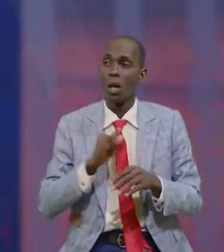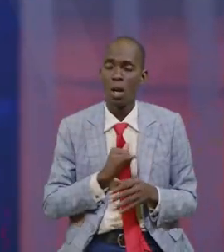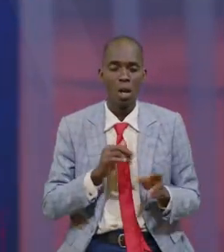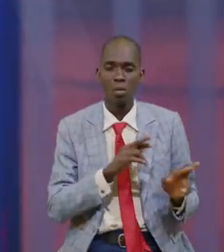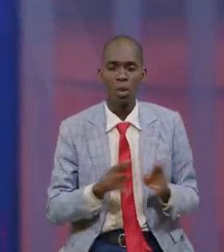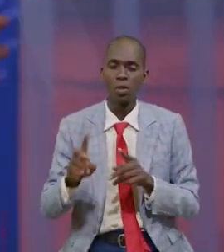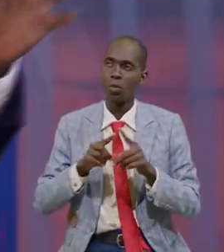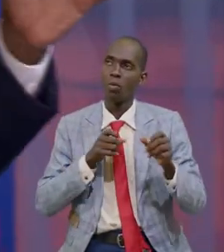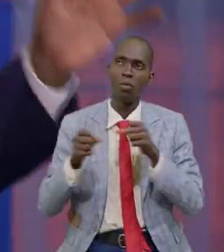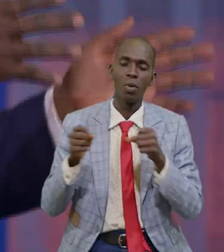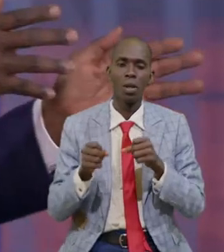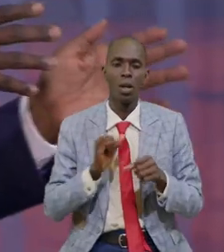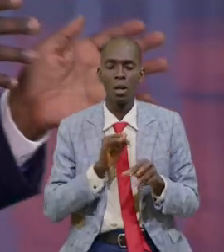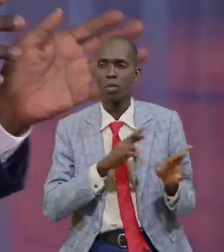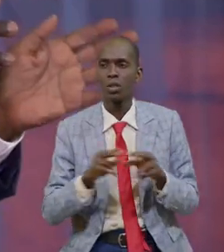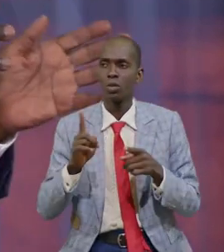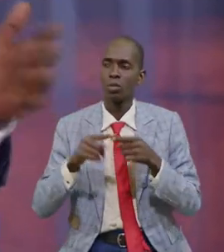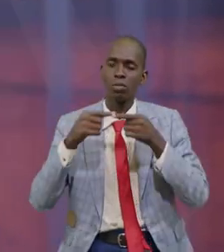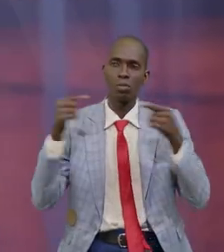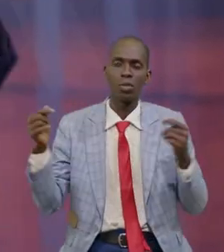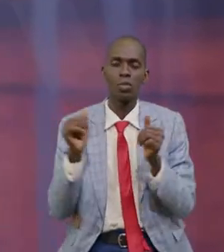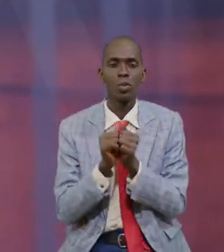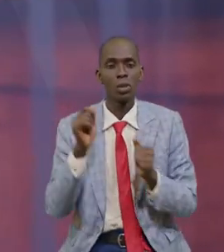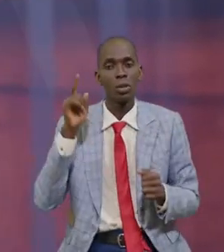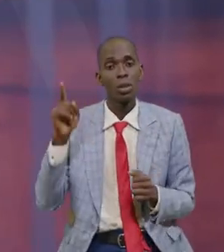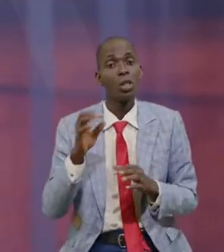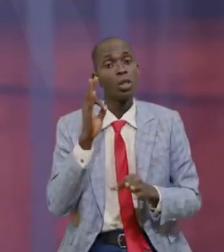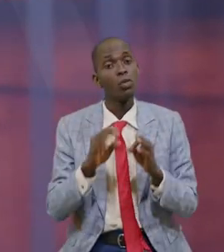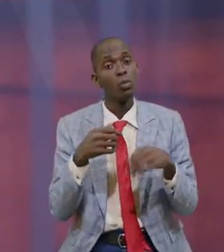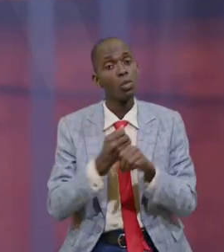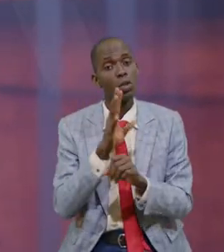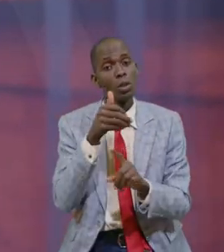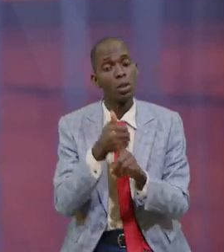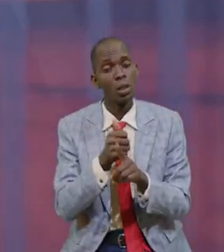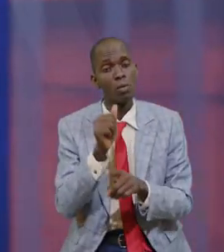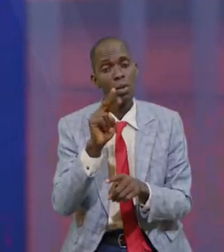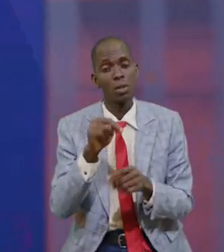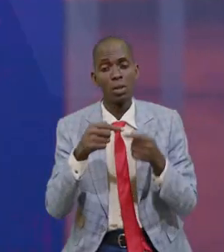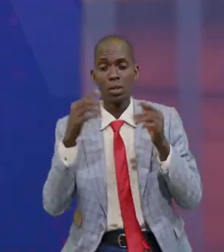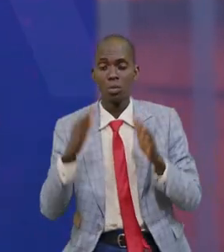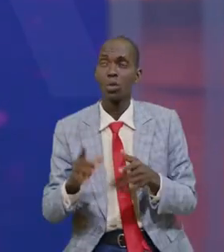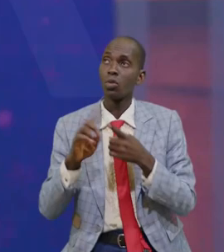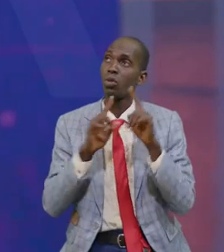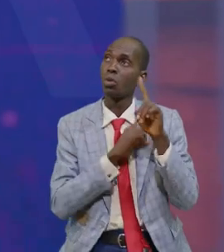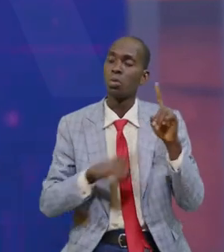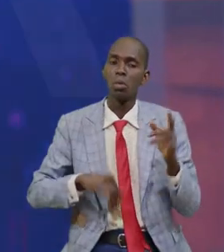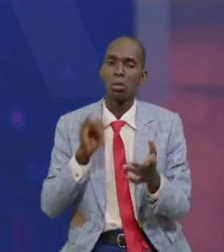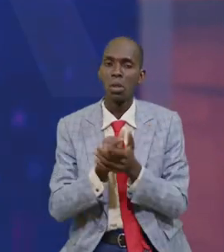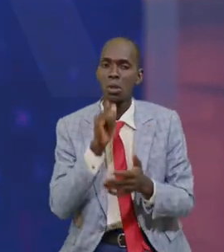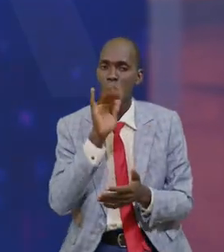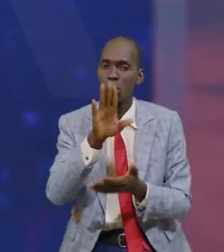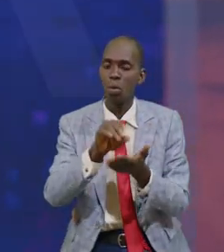make yourself an adversary of the Lord, that's your choice. That's judgment. There's